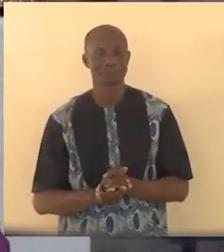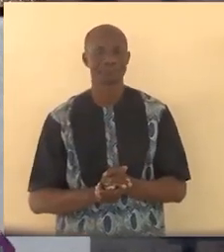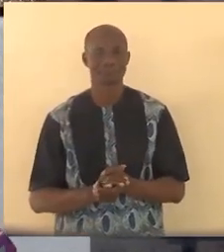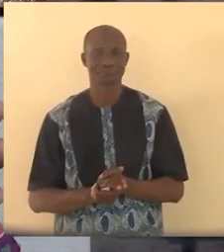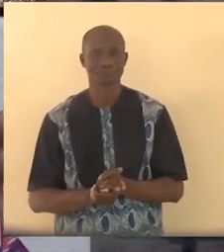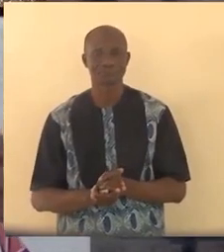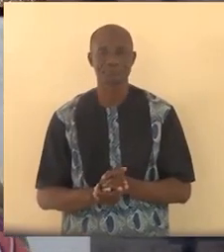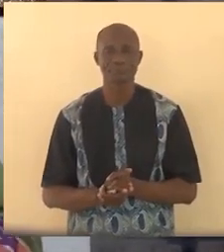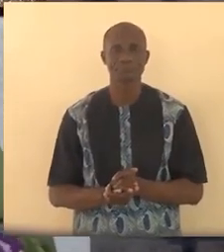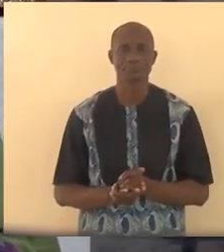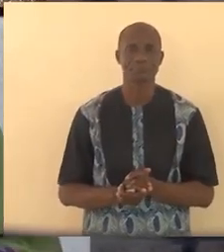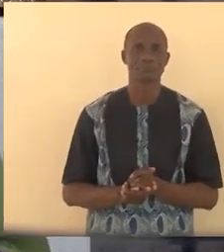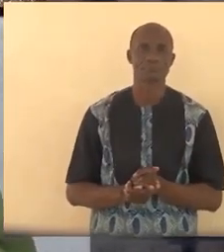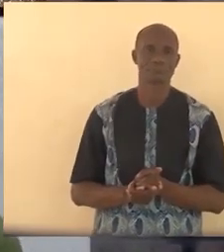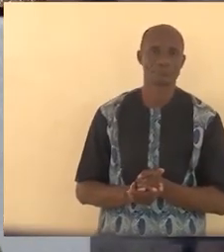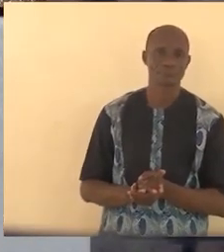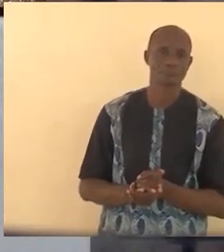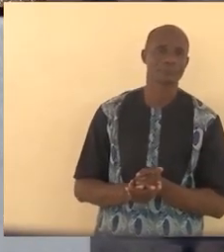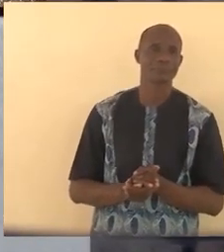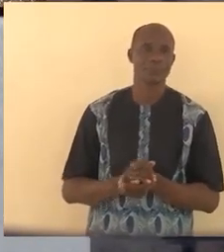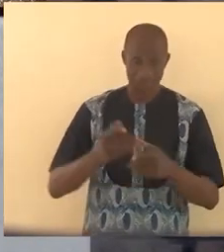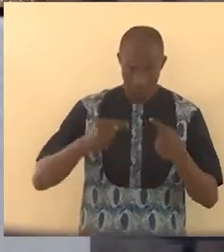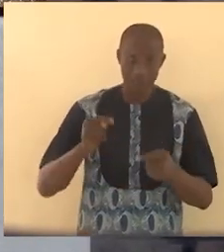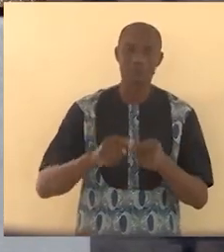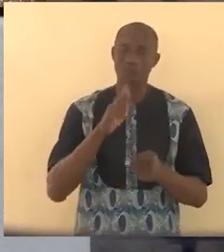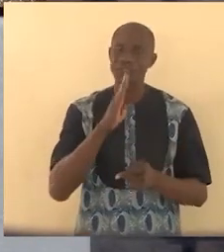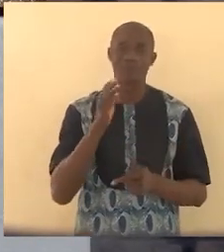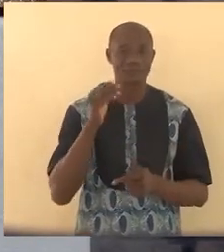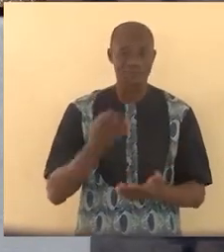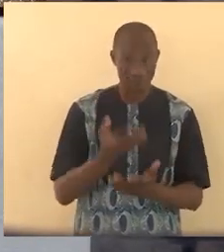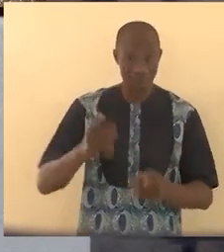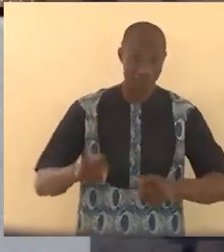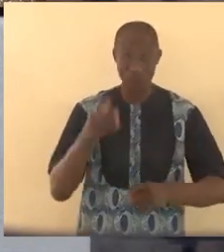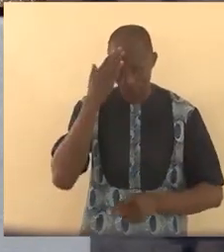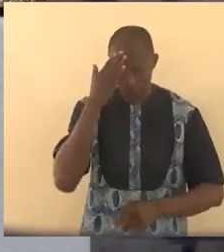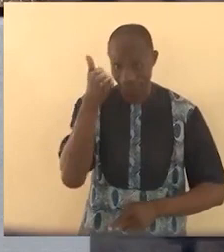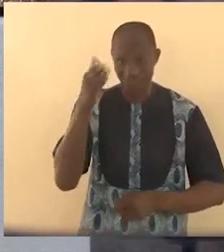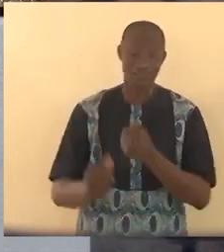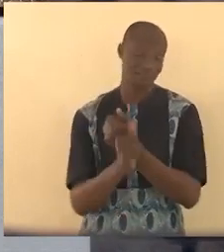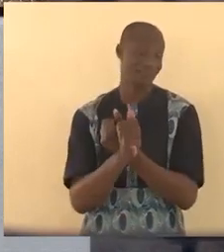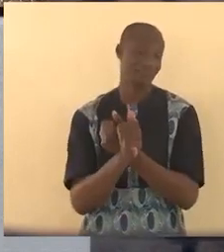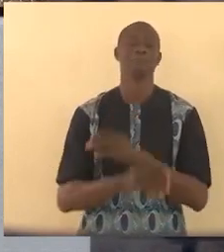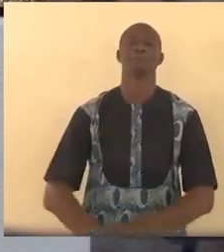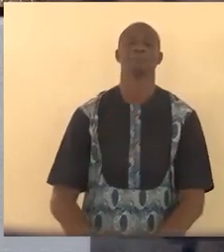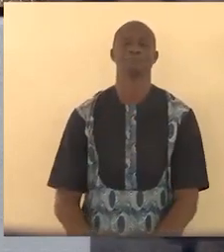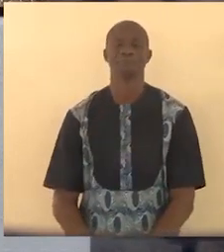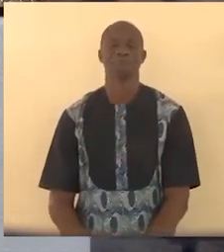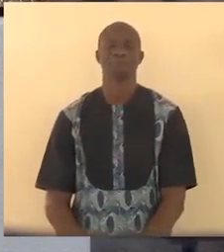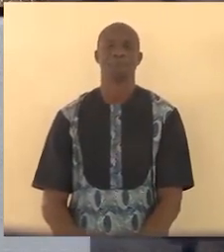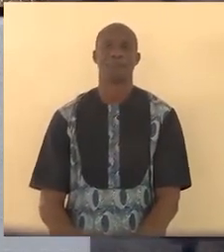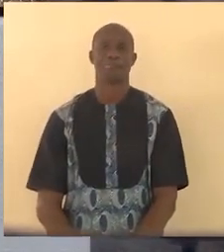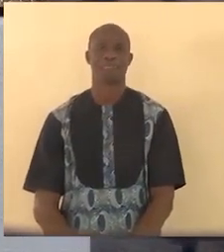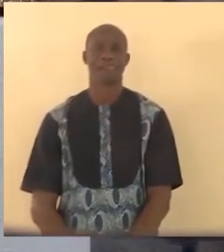Do you understand the difference? Aim at being rich, but know that there are hazards.